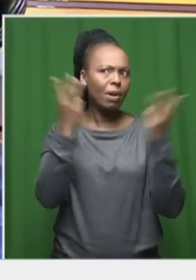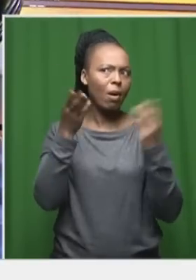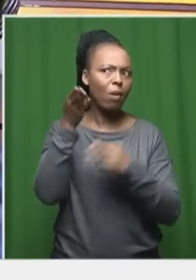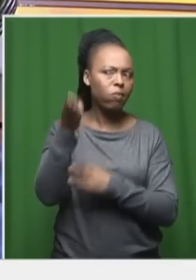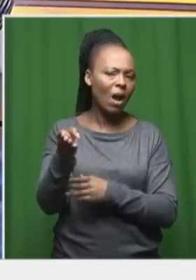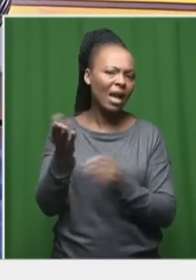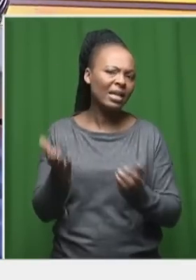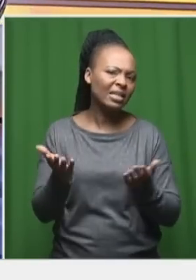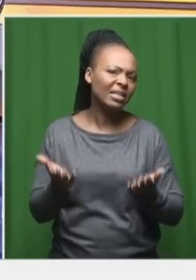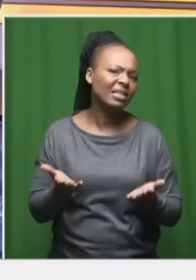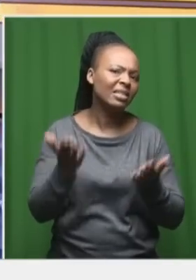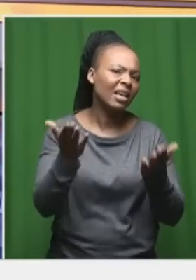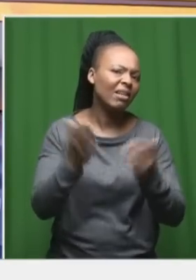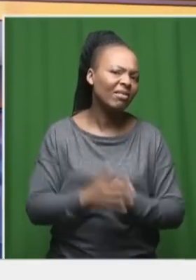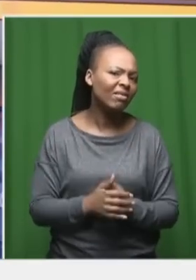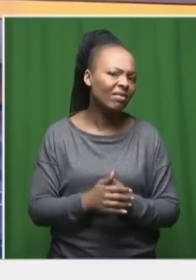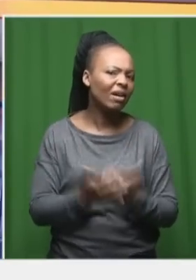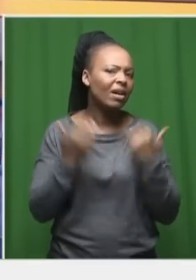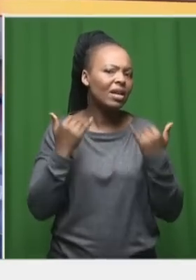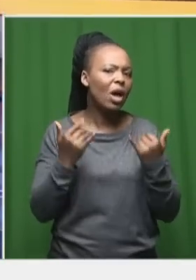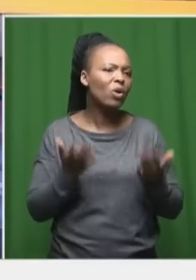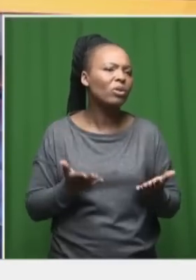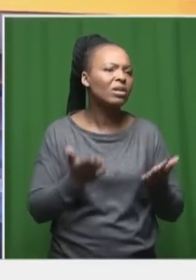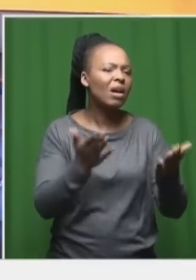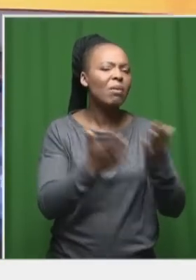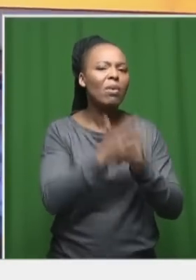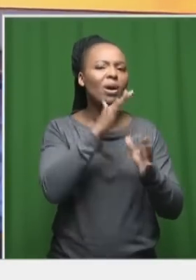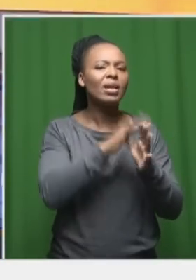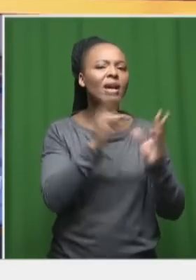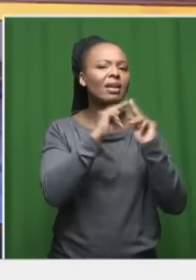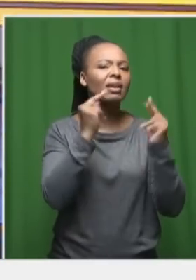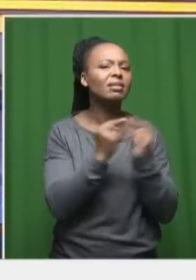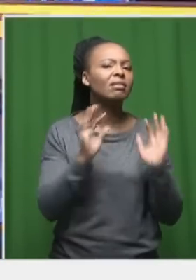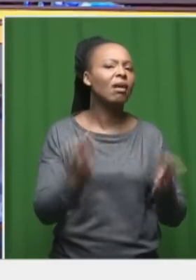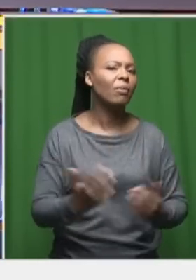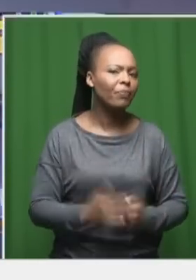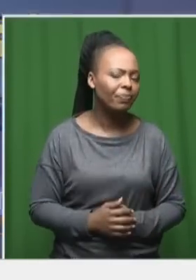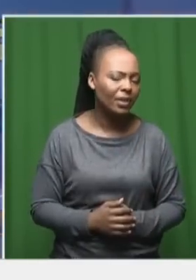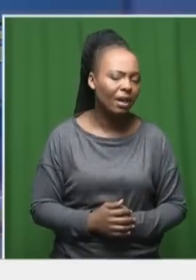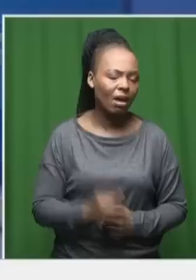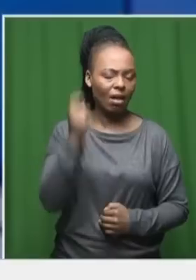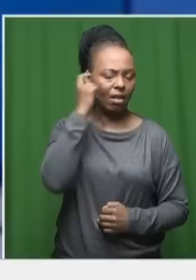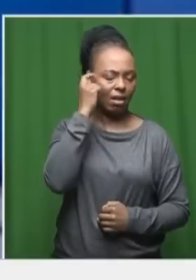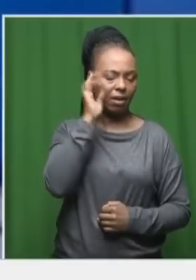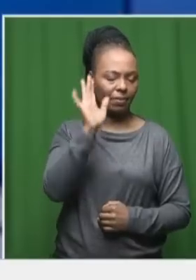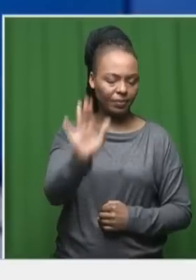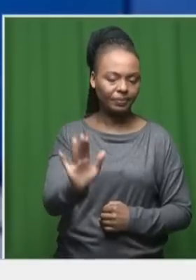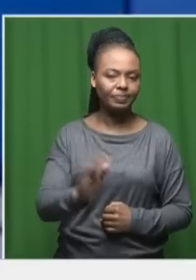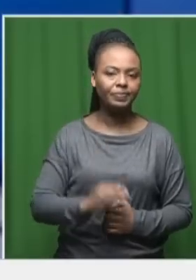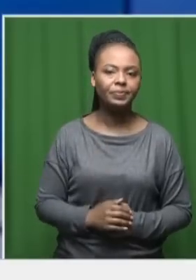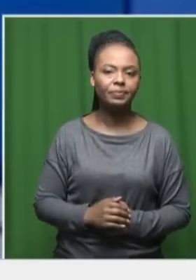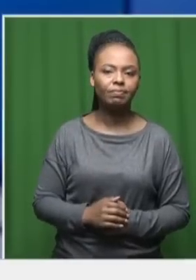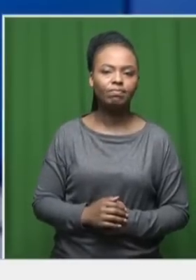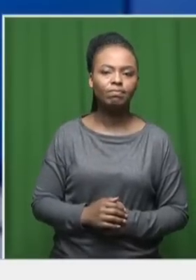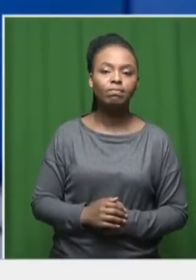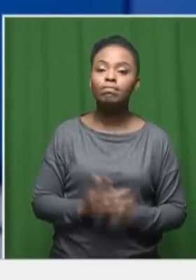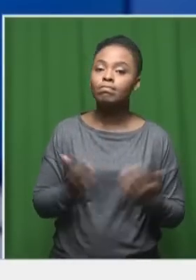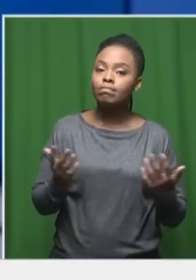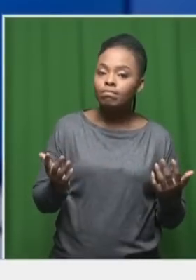what cost to the nation are you willing to serve then? Because think about it. You look at